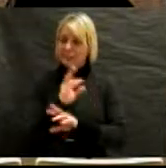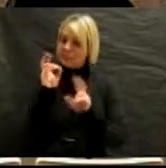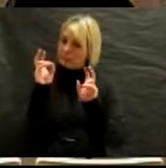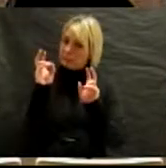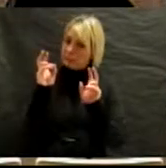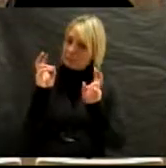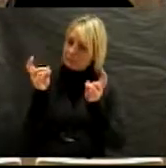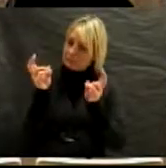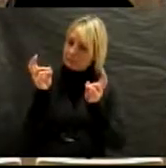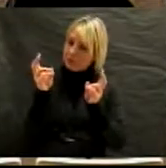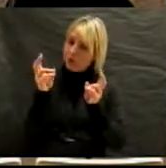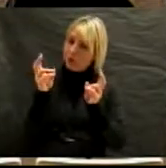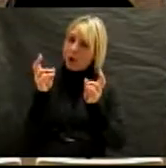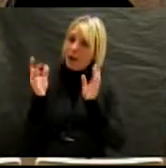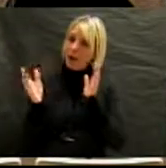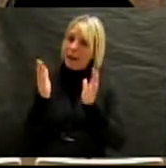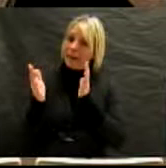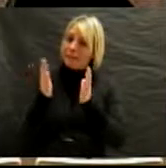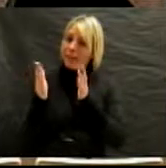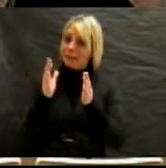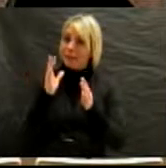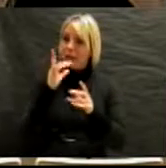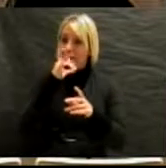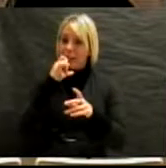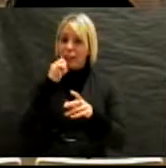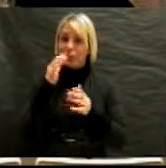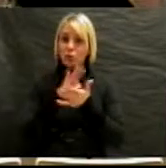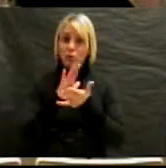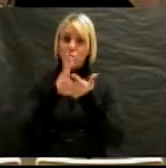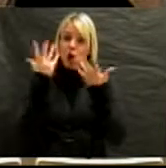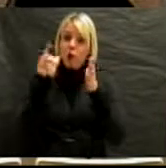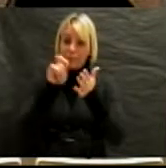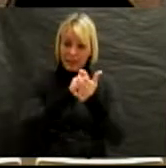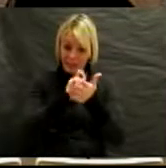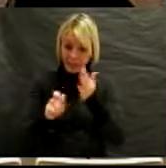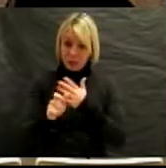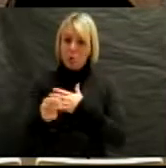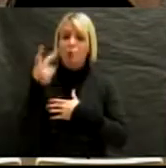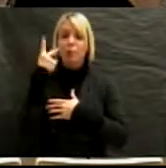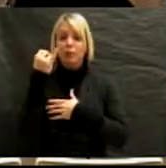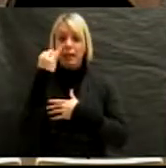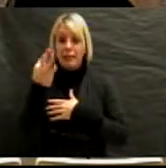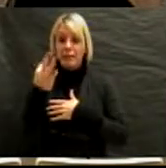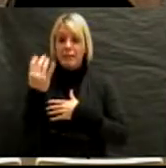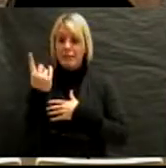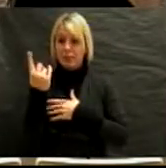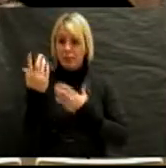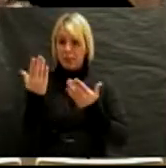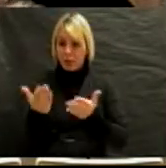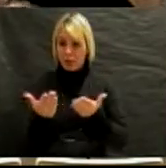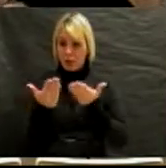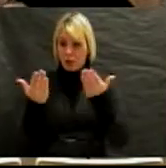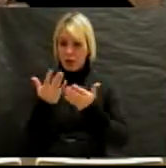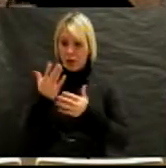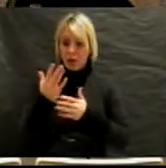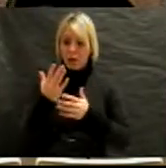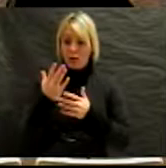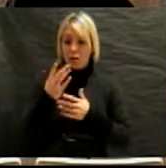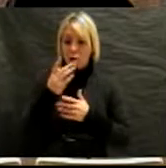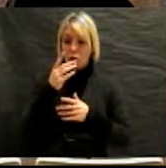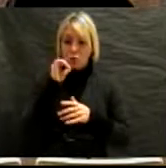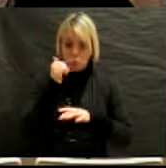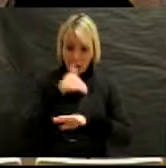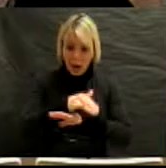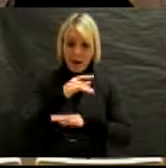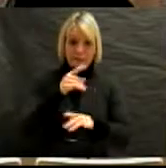available tomorrow night, at the 5. first one's at 5 and the second one's at 6. If anybody's not doing anything, and it's, Nicole